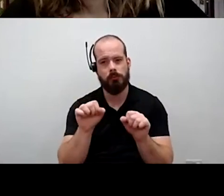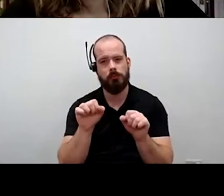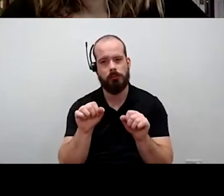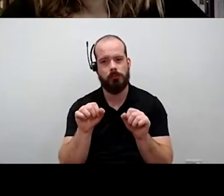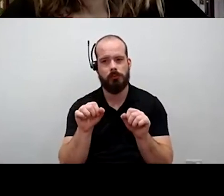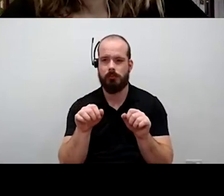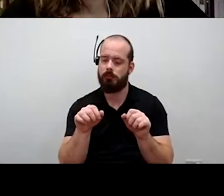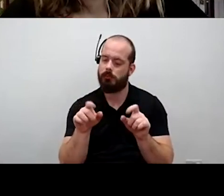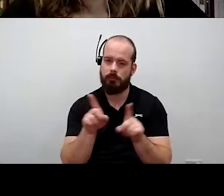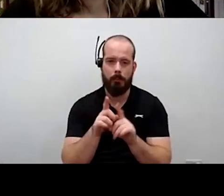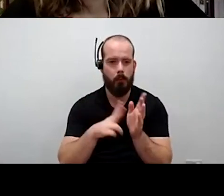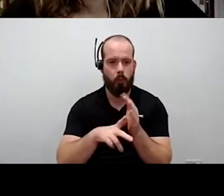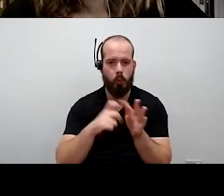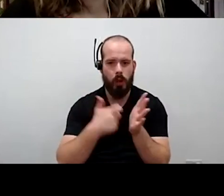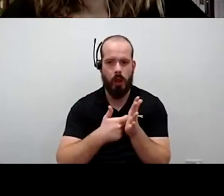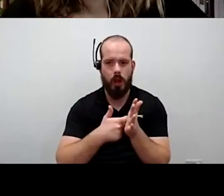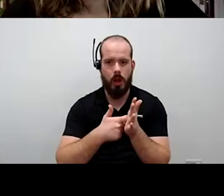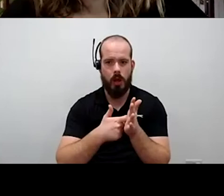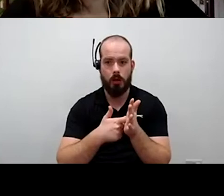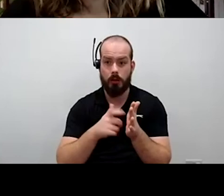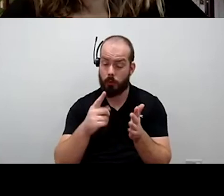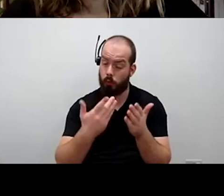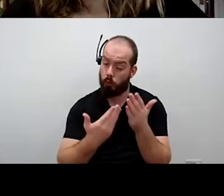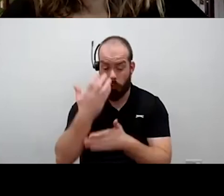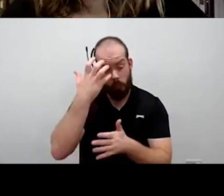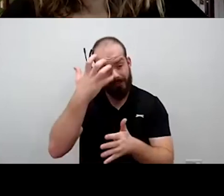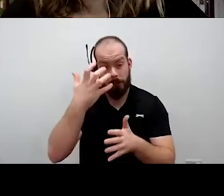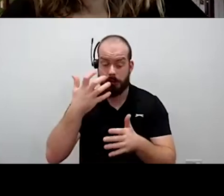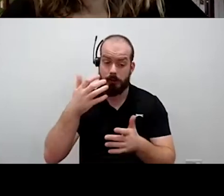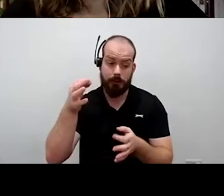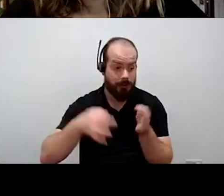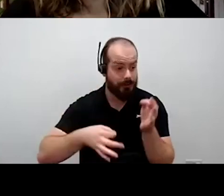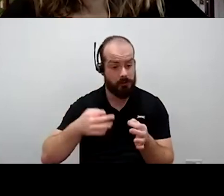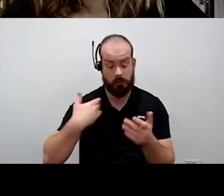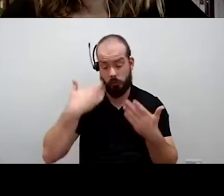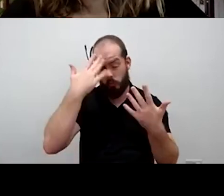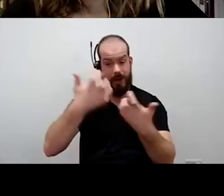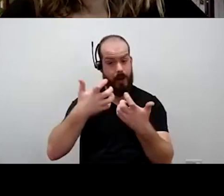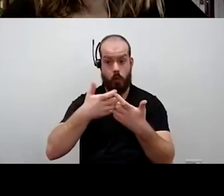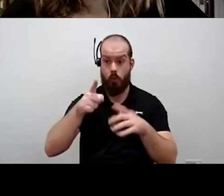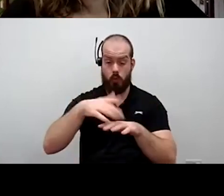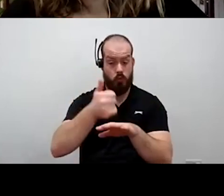nuclear, but it's a real democracy. I don't know how it works, but yeah,